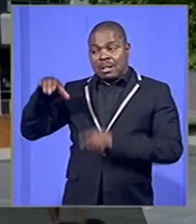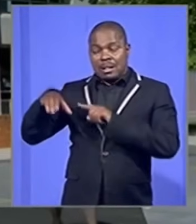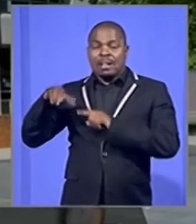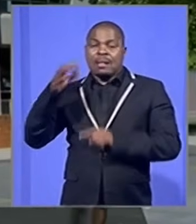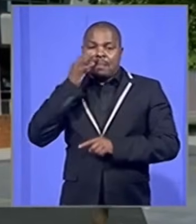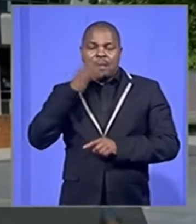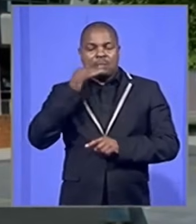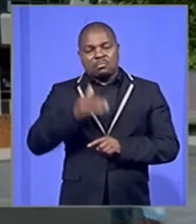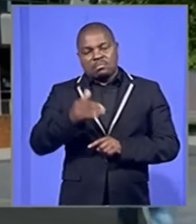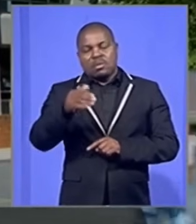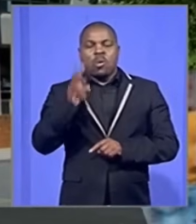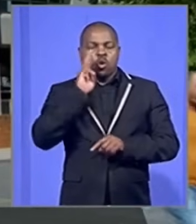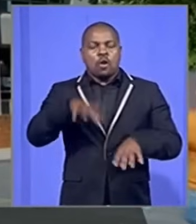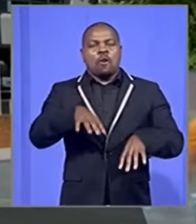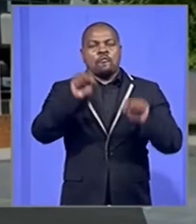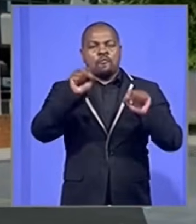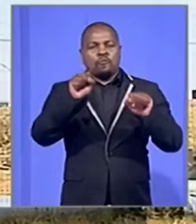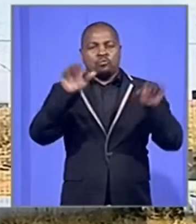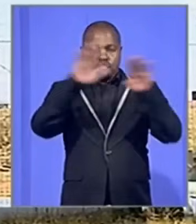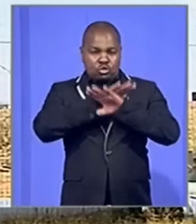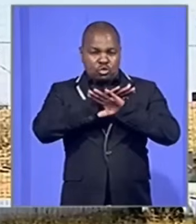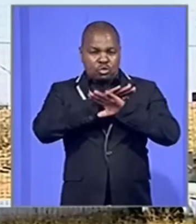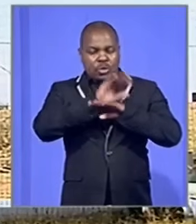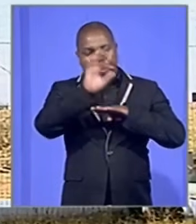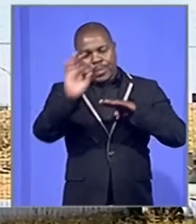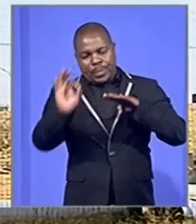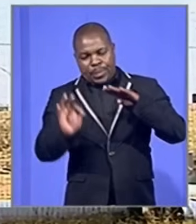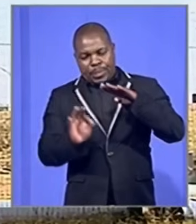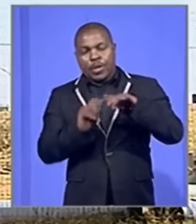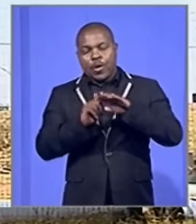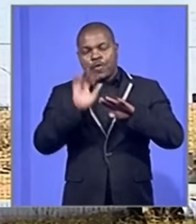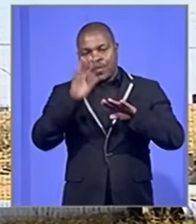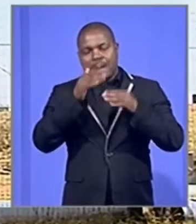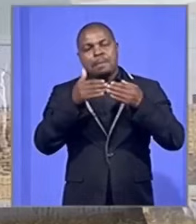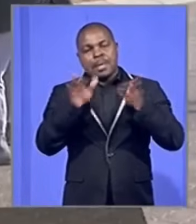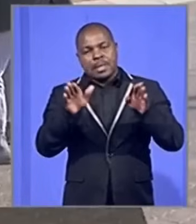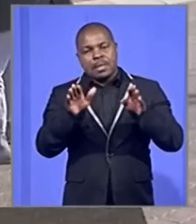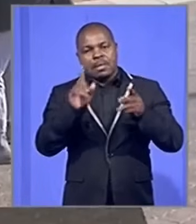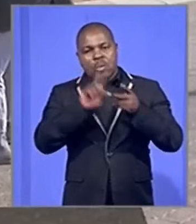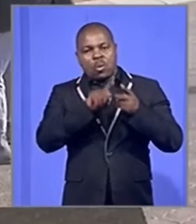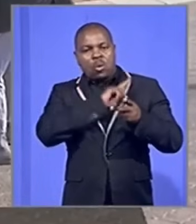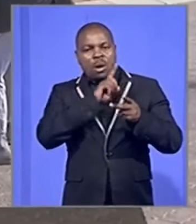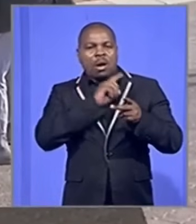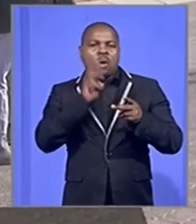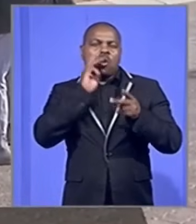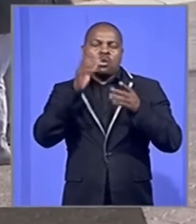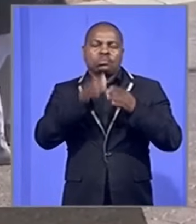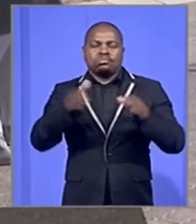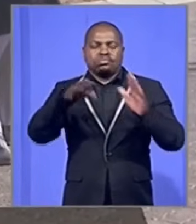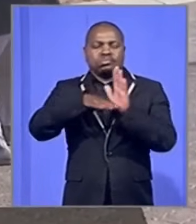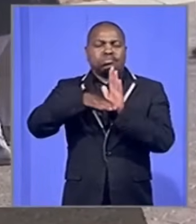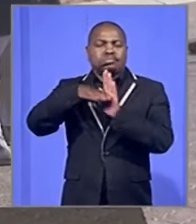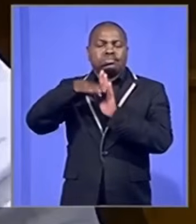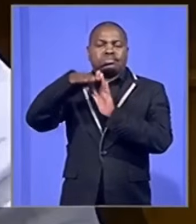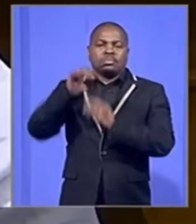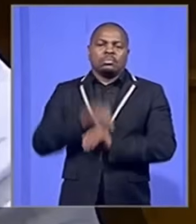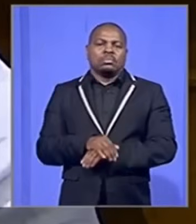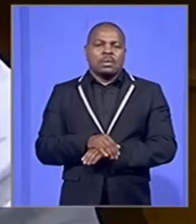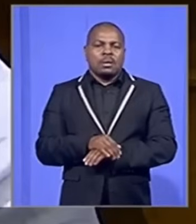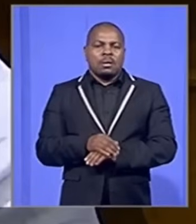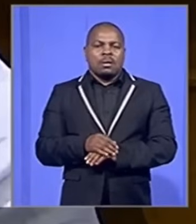kgaola phepelo ya metsi bosiu ho fihlela mesong ka hora ya bohlano hore matamo a kgone ho tlala. Water tankering remains